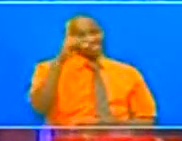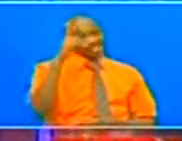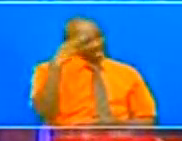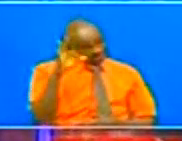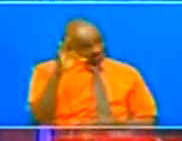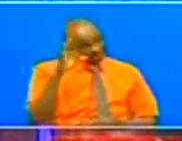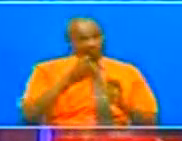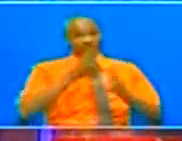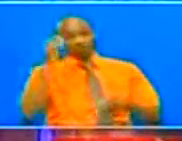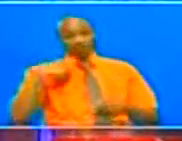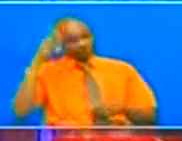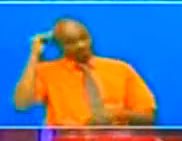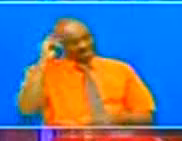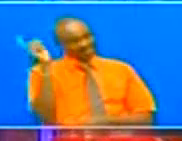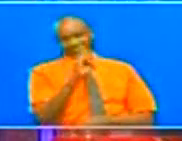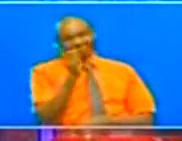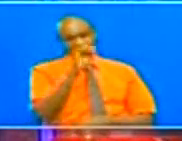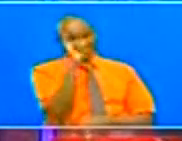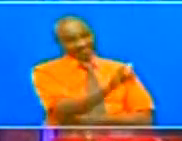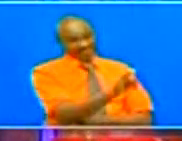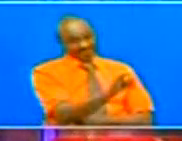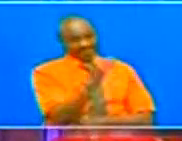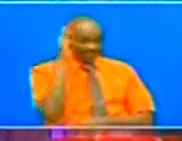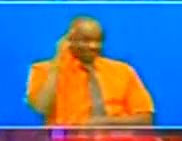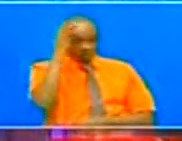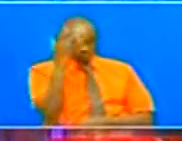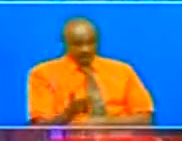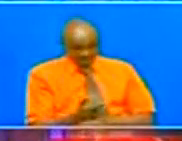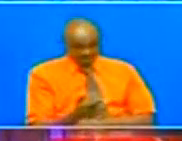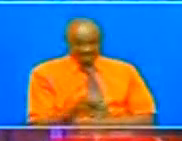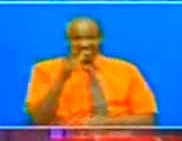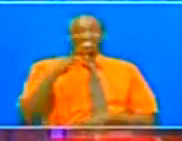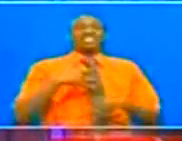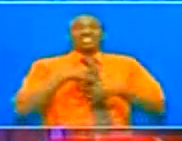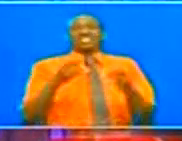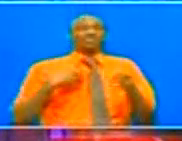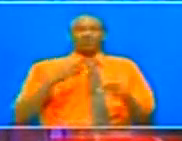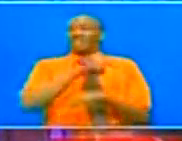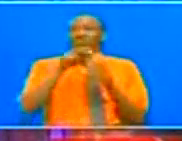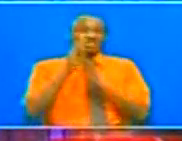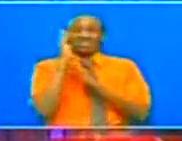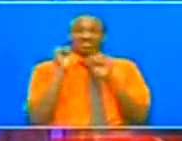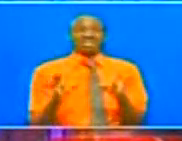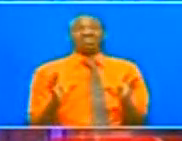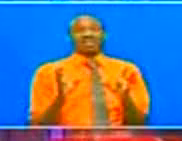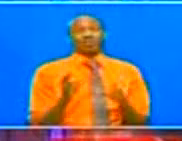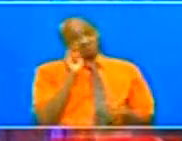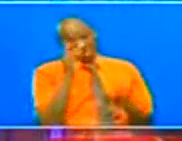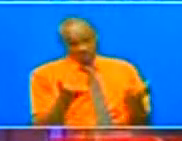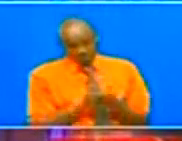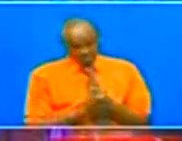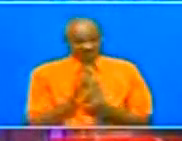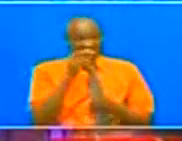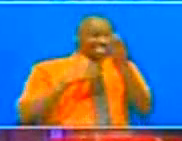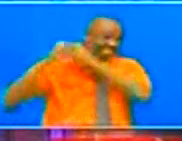from Somalia. And the fundamental reason is it's not in the interest of our national security. But two, look at it. Look at it